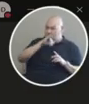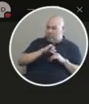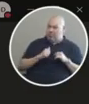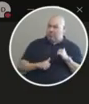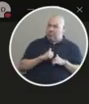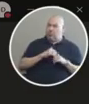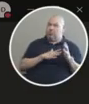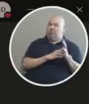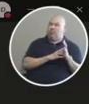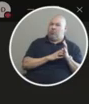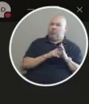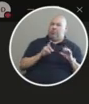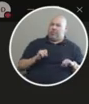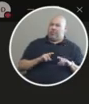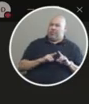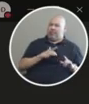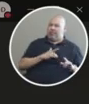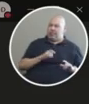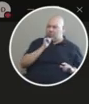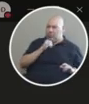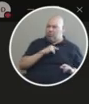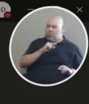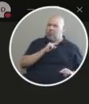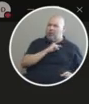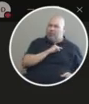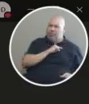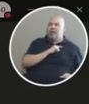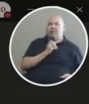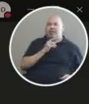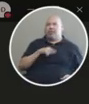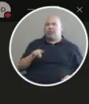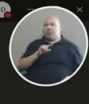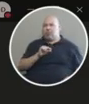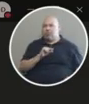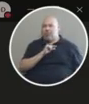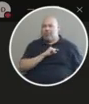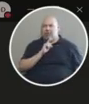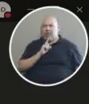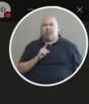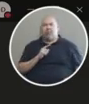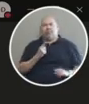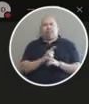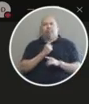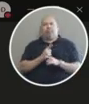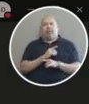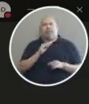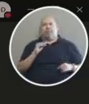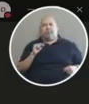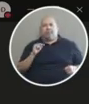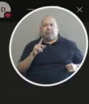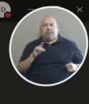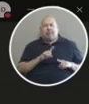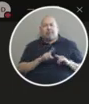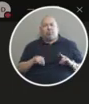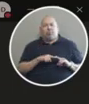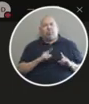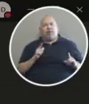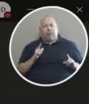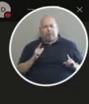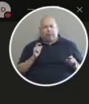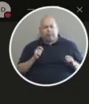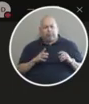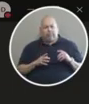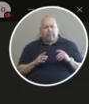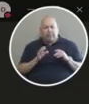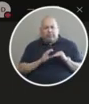are the most vulnerable. Yes, they typically don't qualify. Many of these don't qualify for traditional banks. But when you augment that